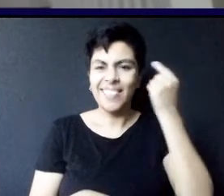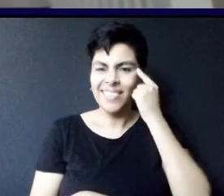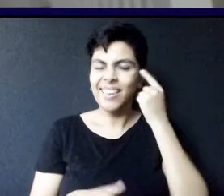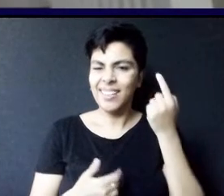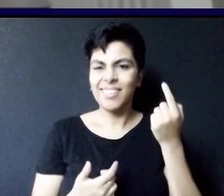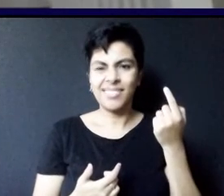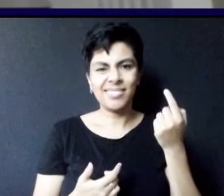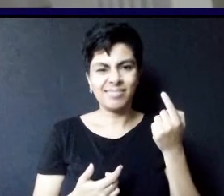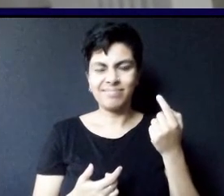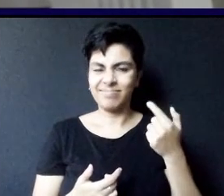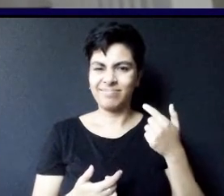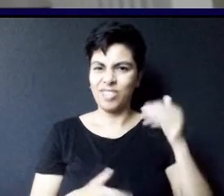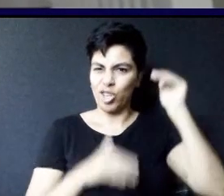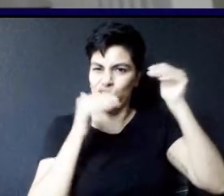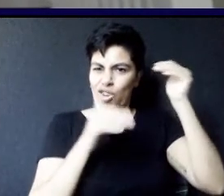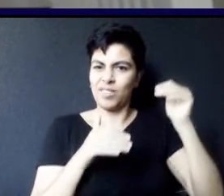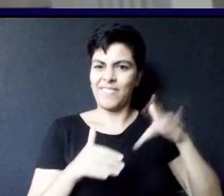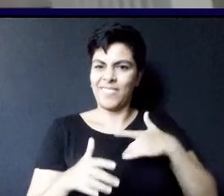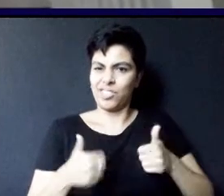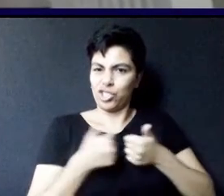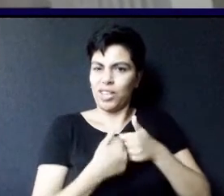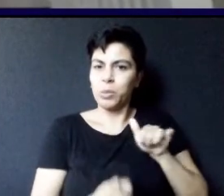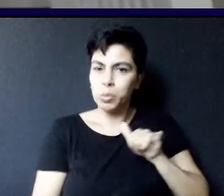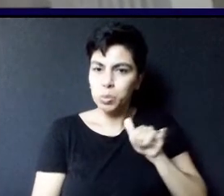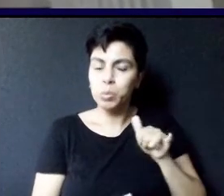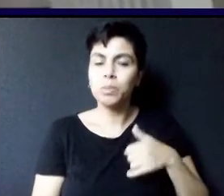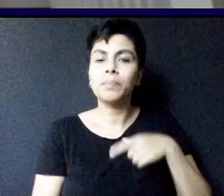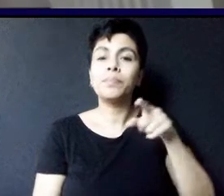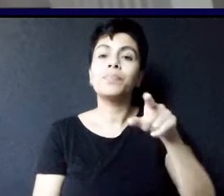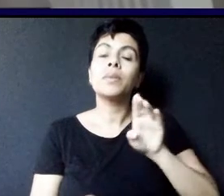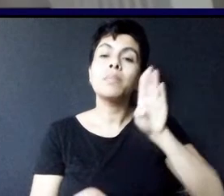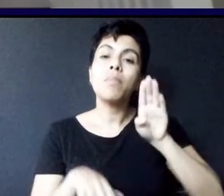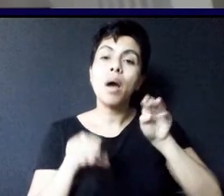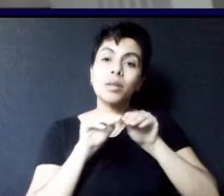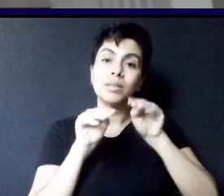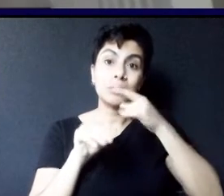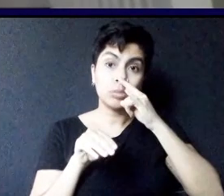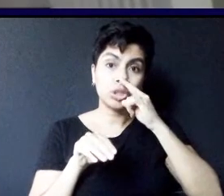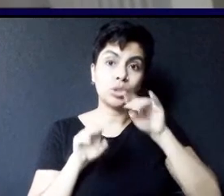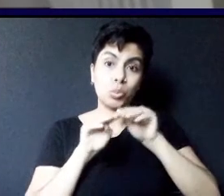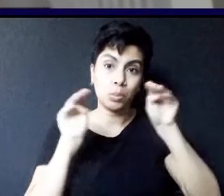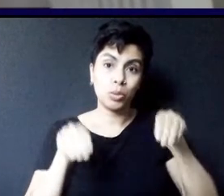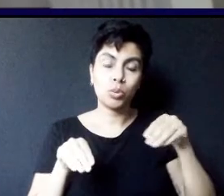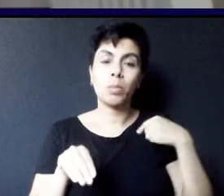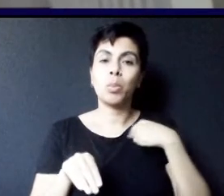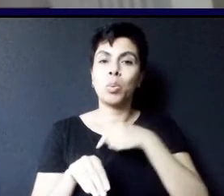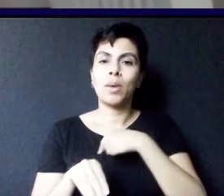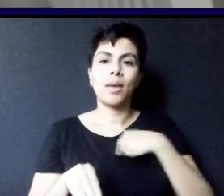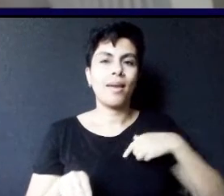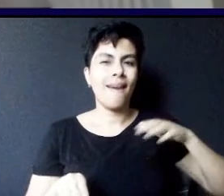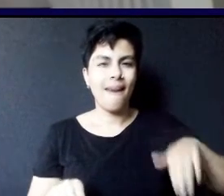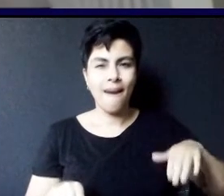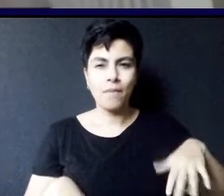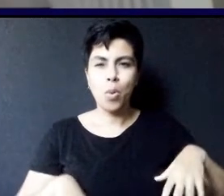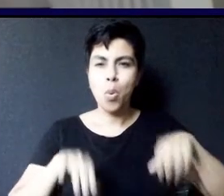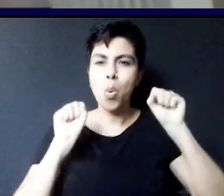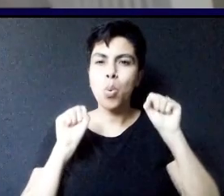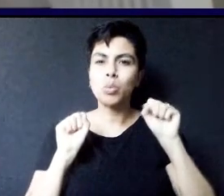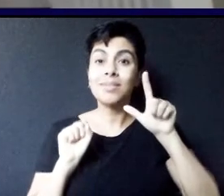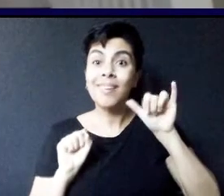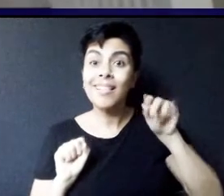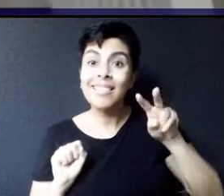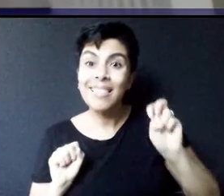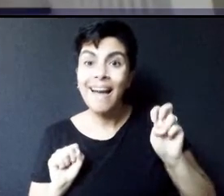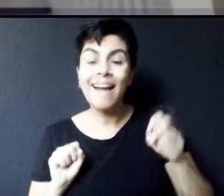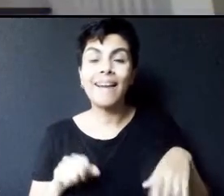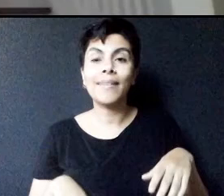think we share a lot of the challenges ourselves too. At Boston Children's Museum, we have not done too many of a